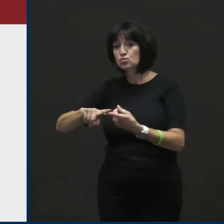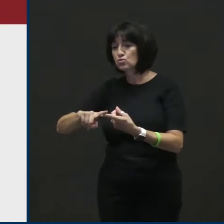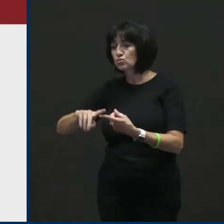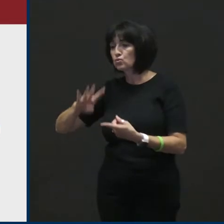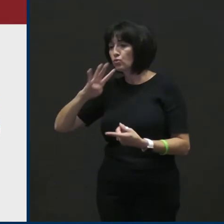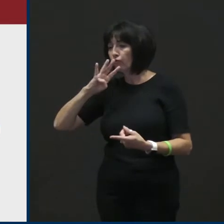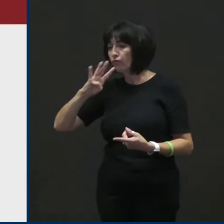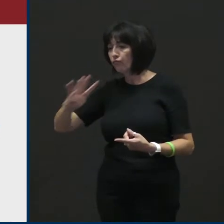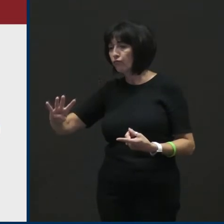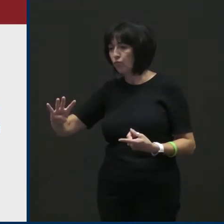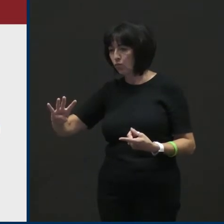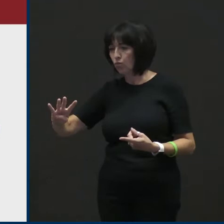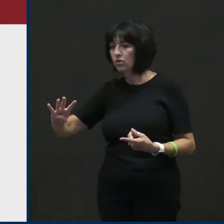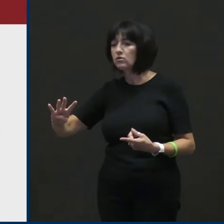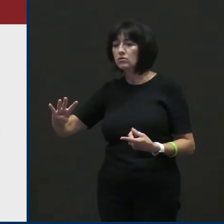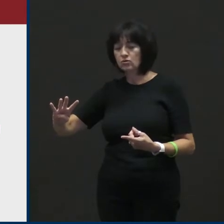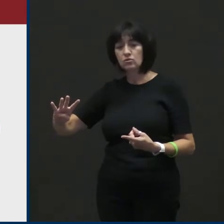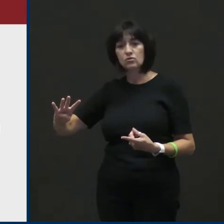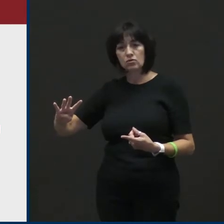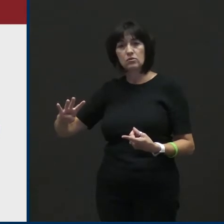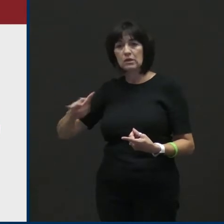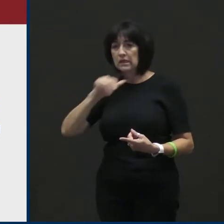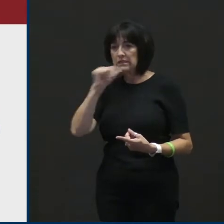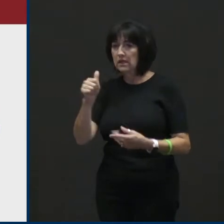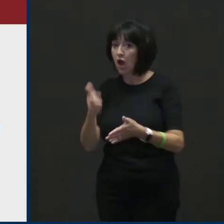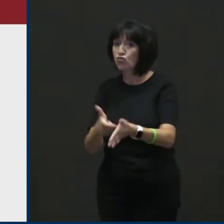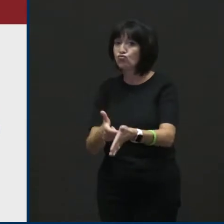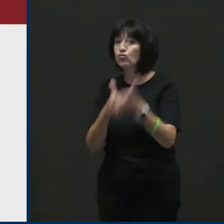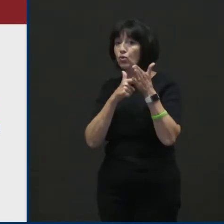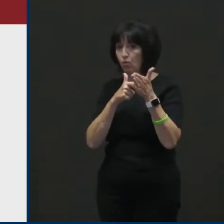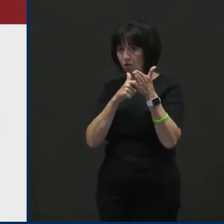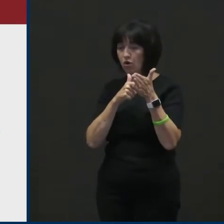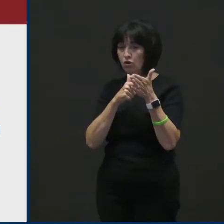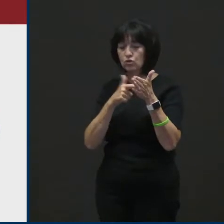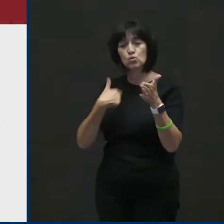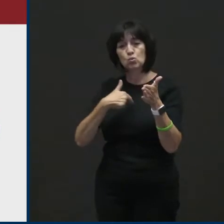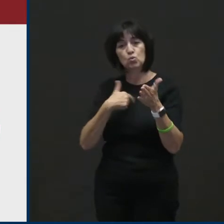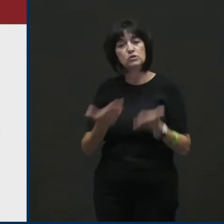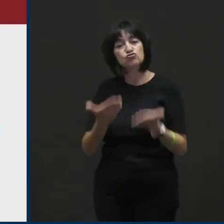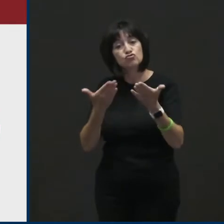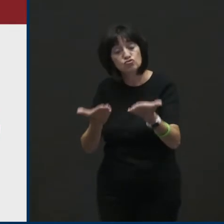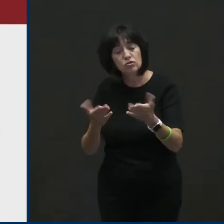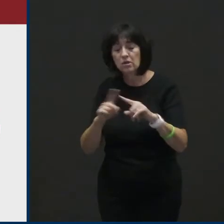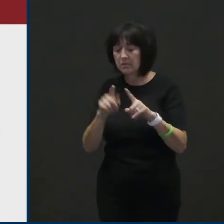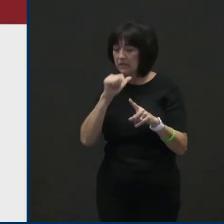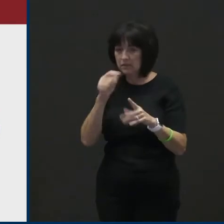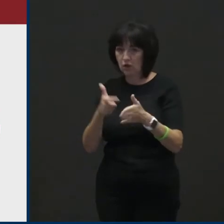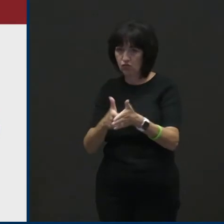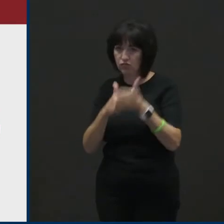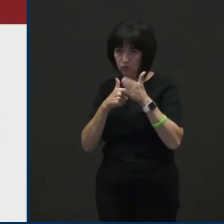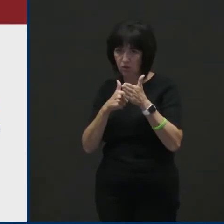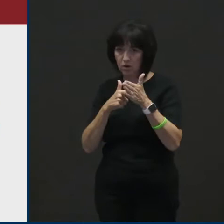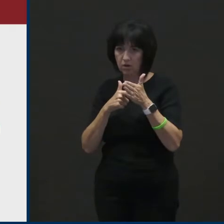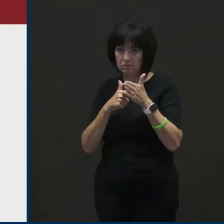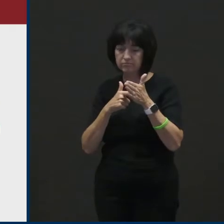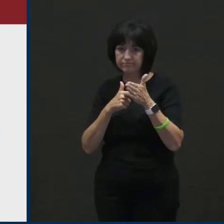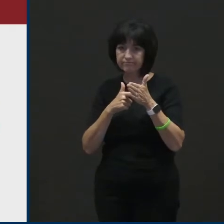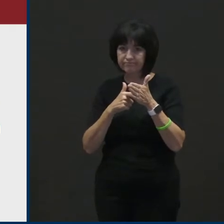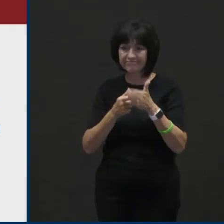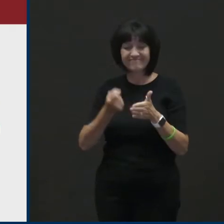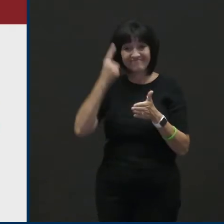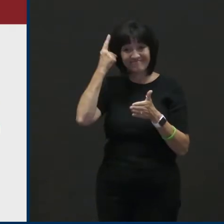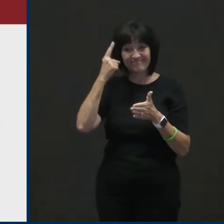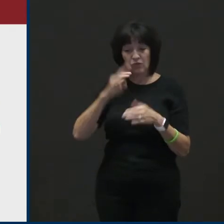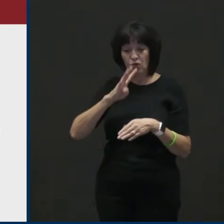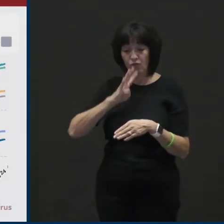point, but we do feel, given what we know now, that kindergarten and up makes a lot of